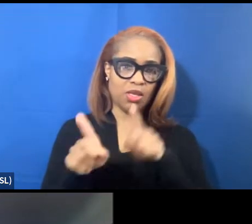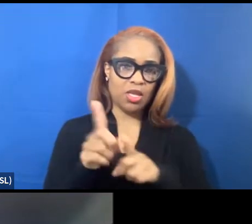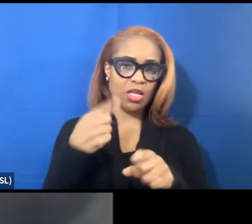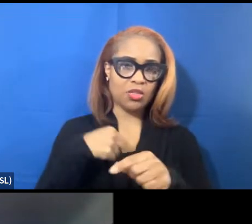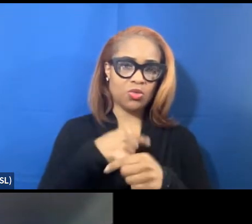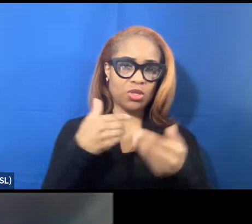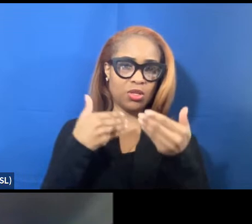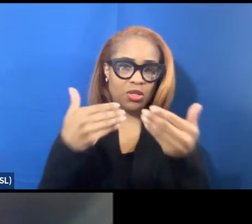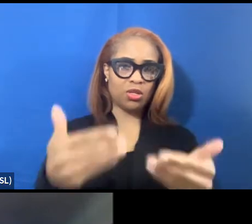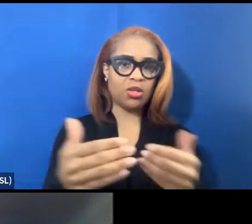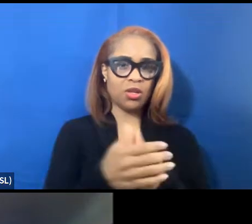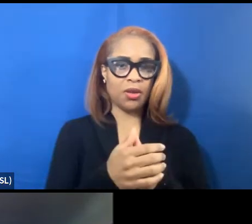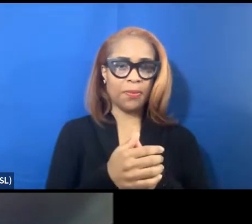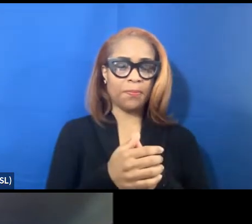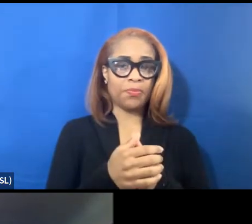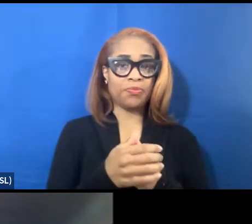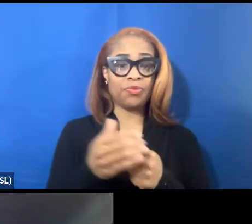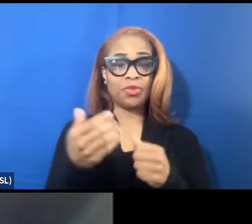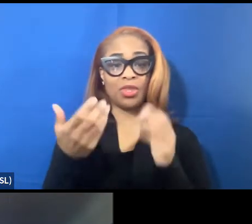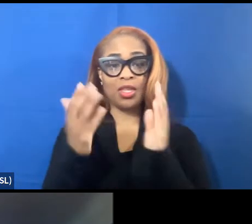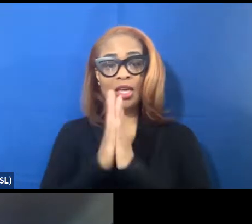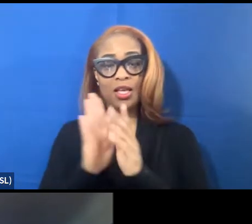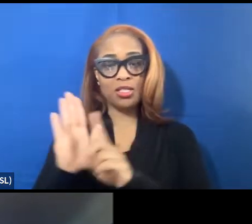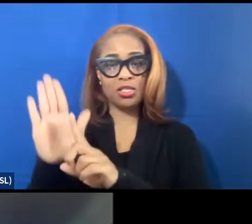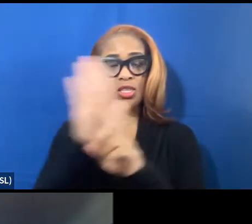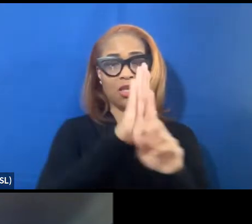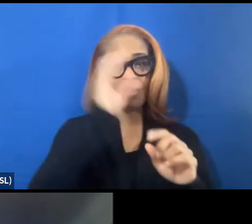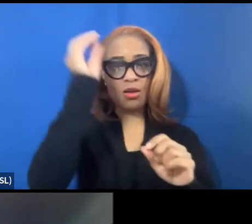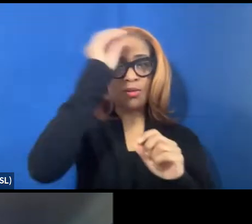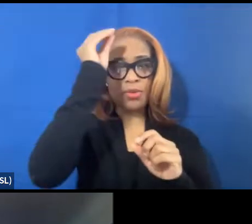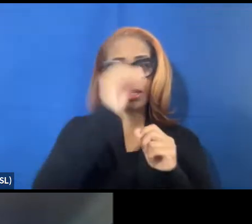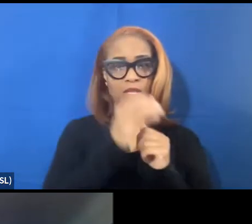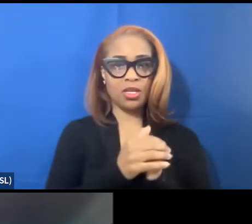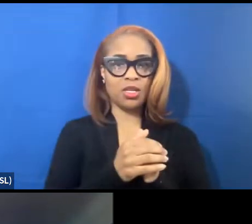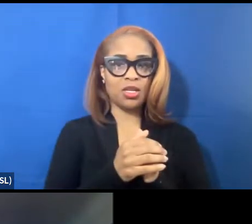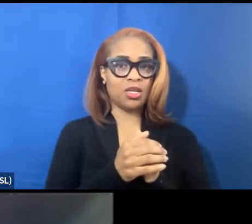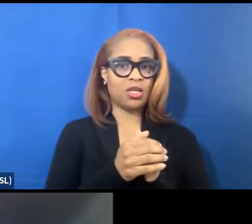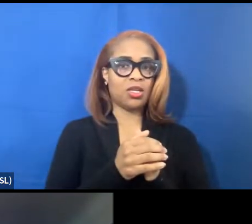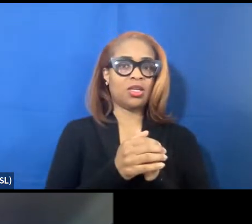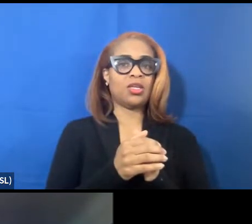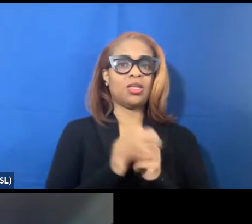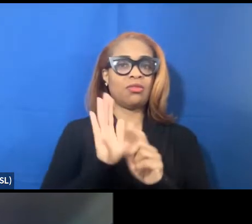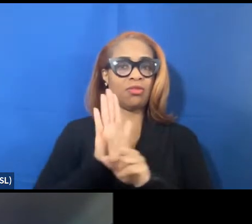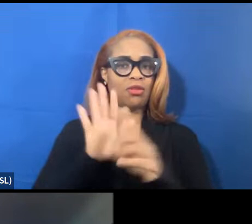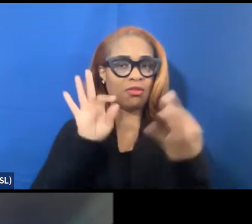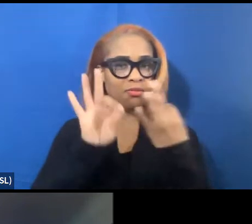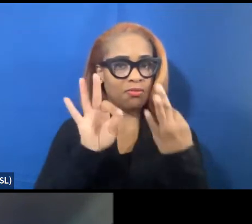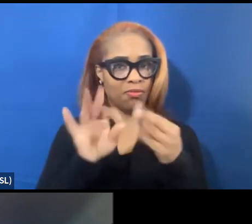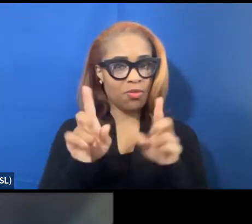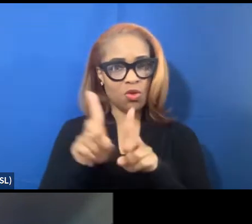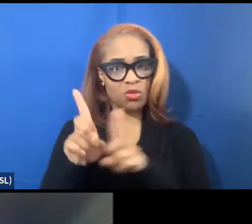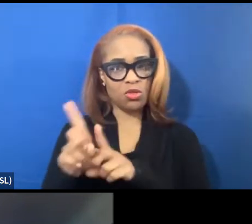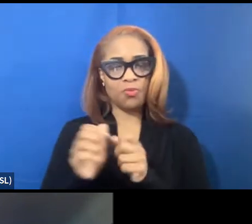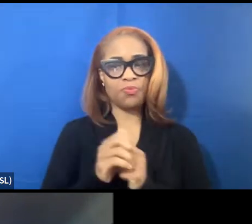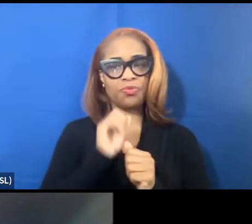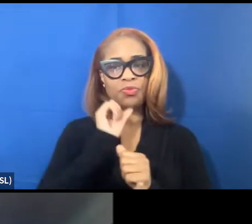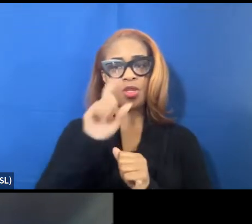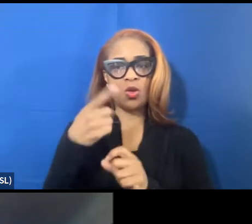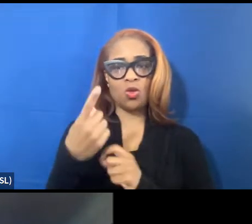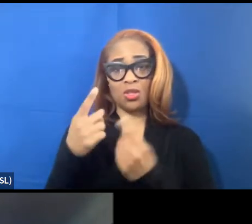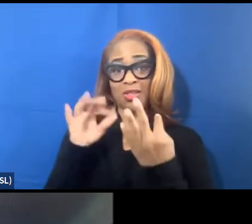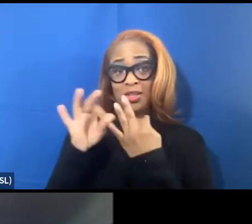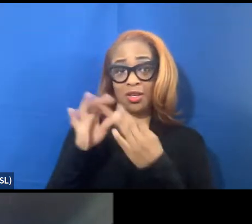forward and we get their opinions and their input as well not only input but